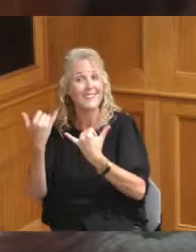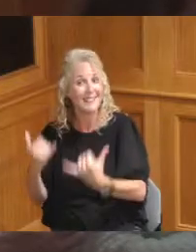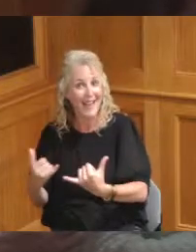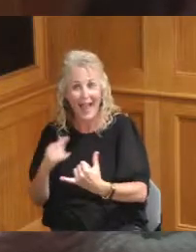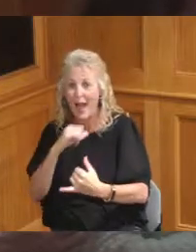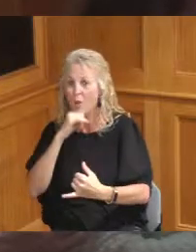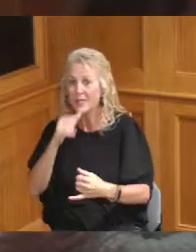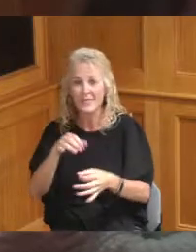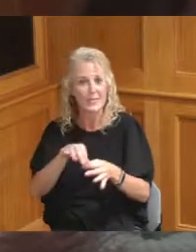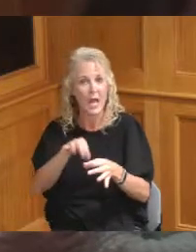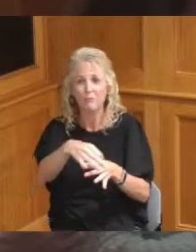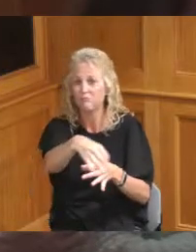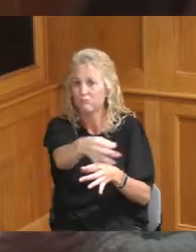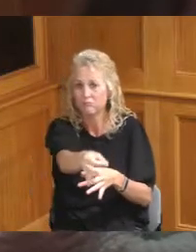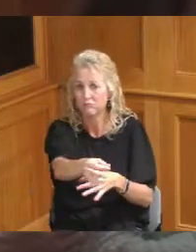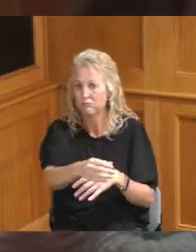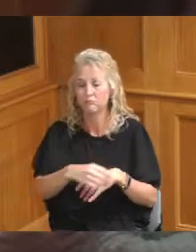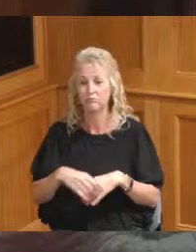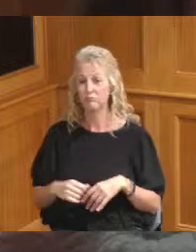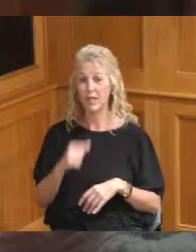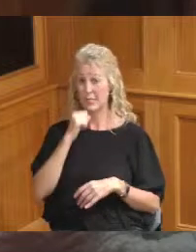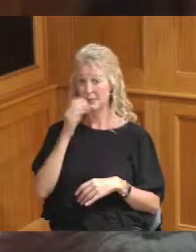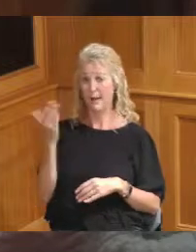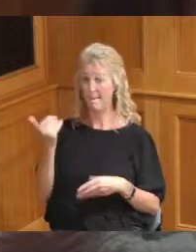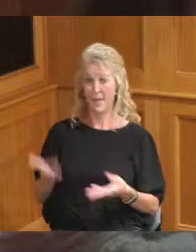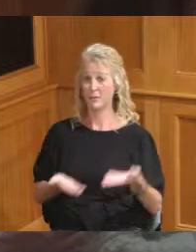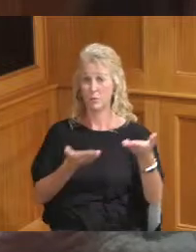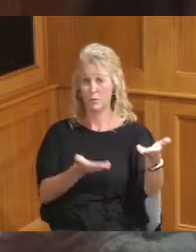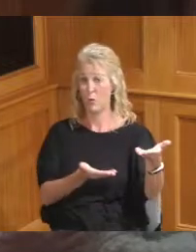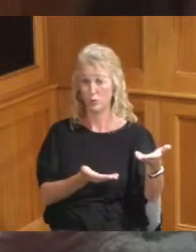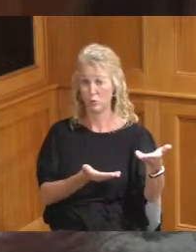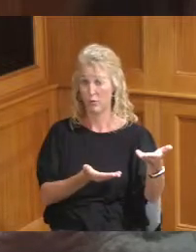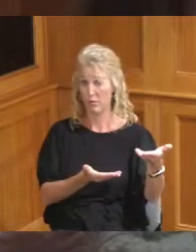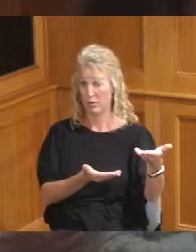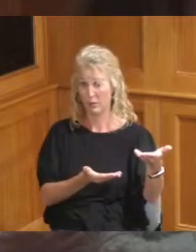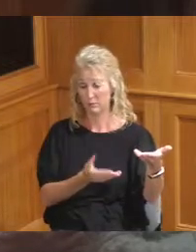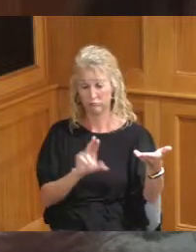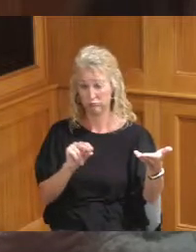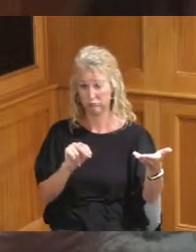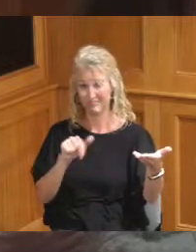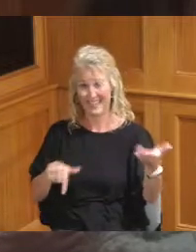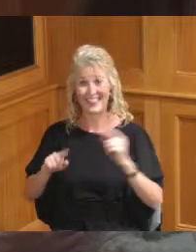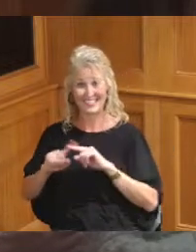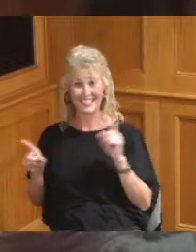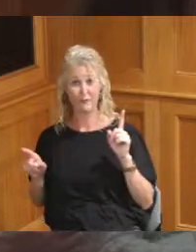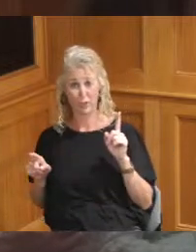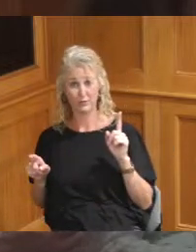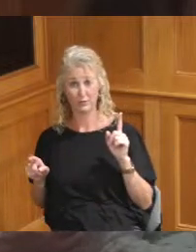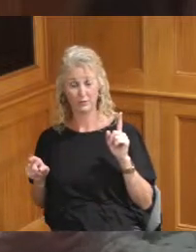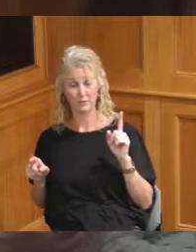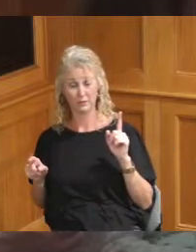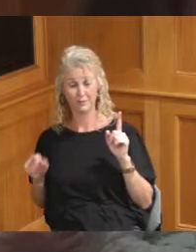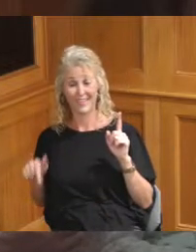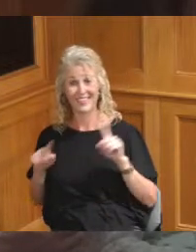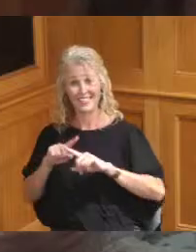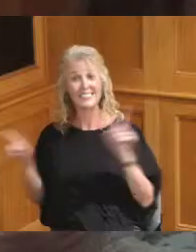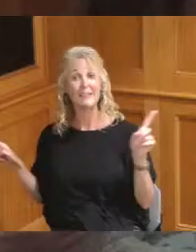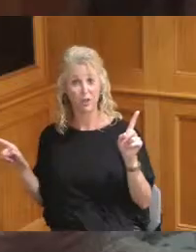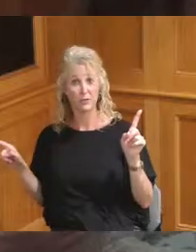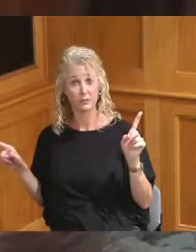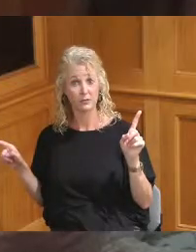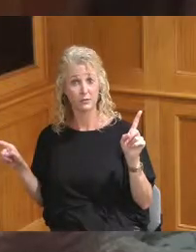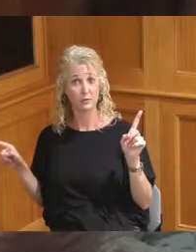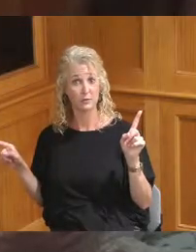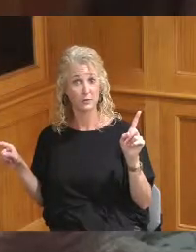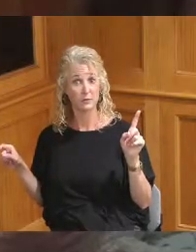the proposal that had been evaluated and looked at for those several years. It is an alternative, and it does